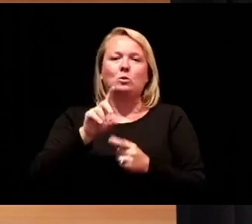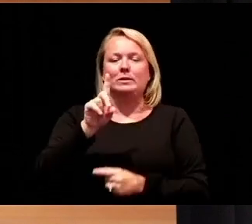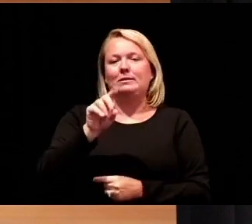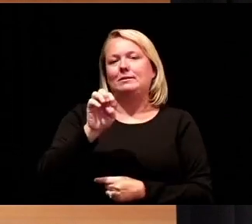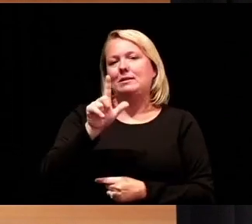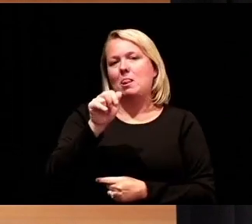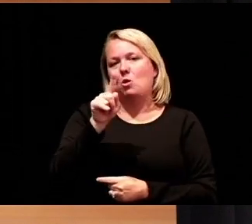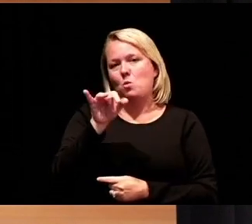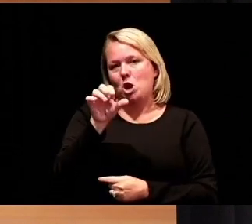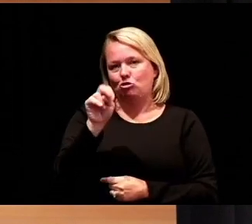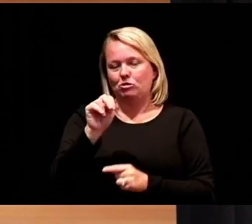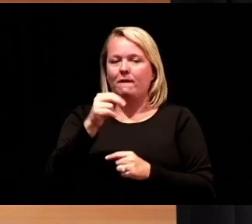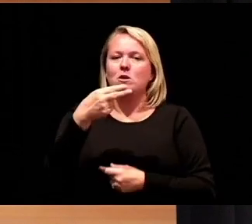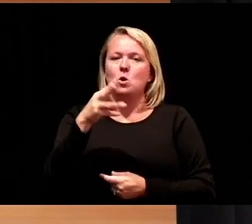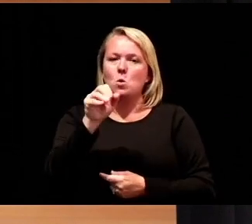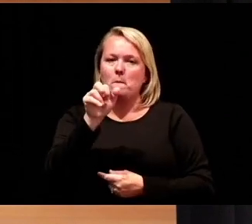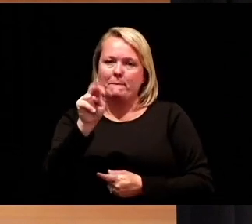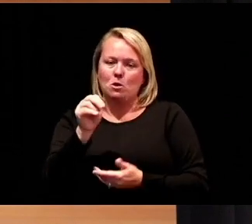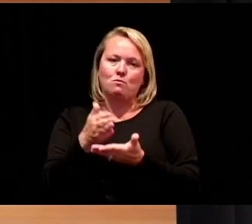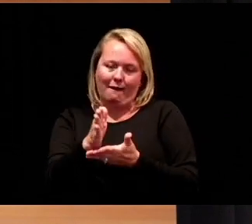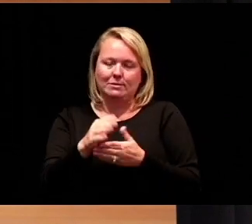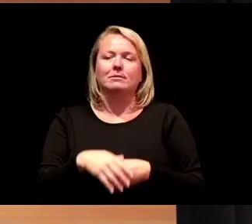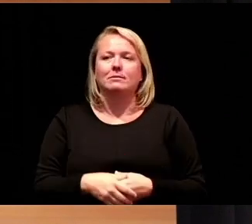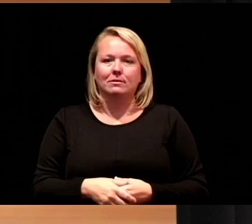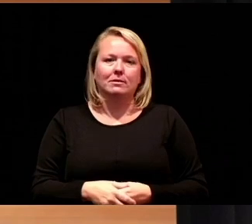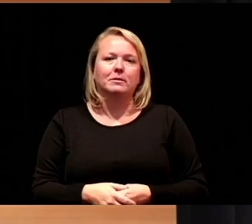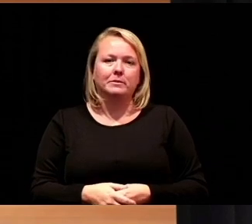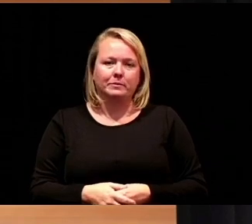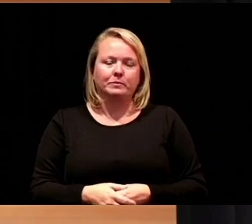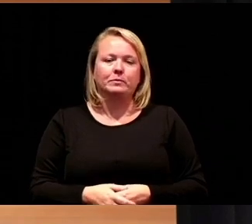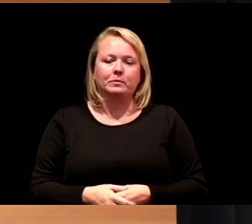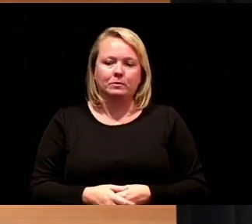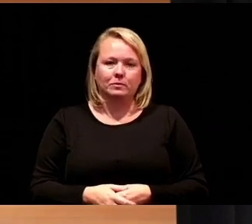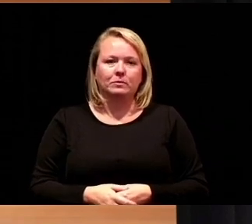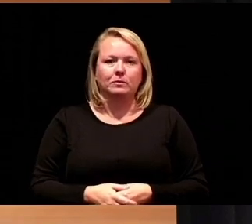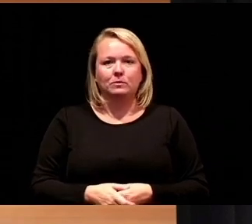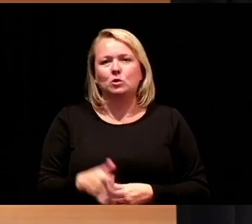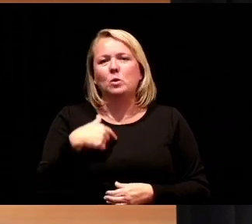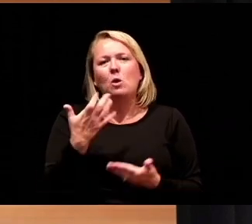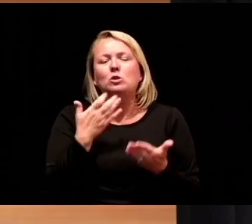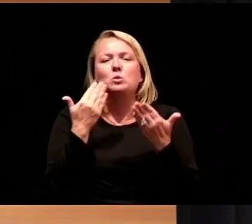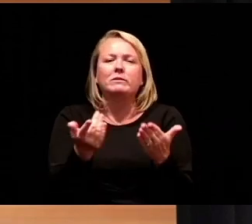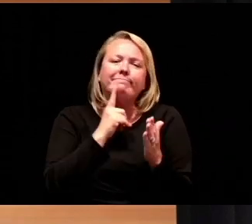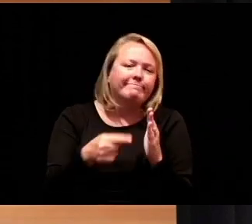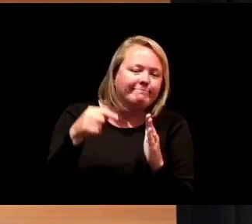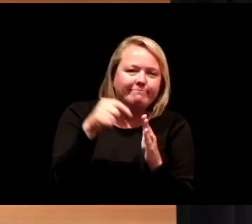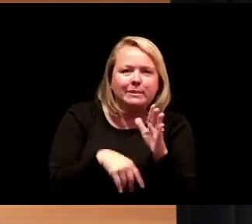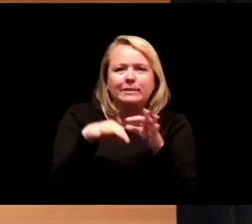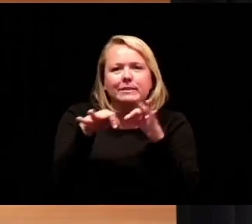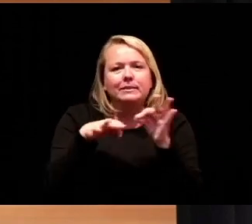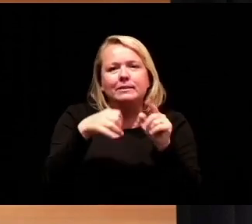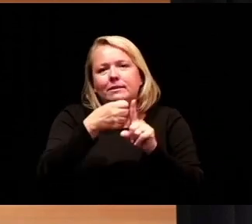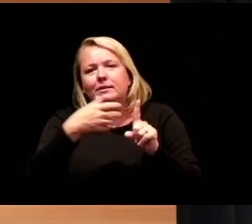are naked have very little influence in society. You could say the same thing about people who have no home or